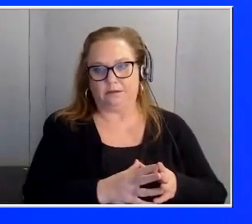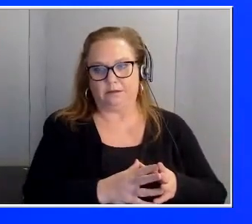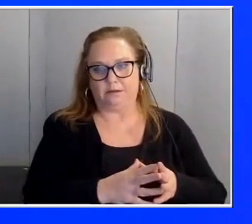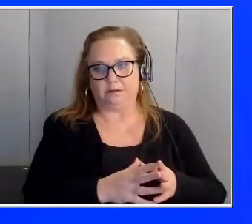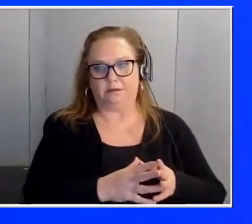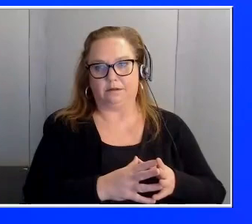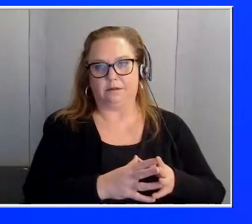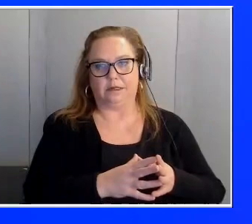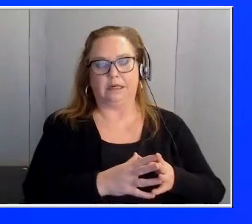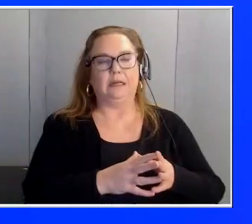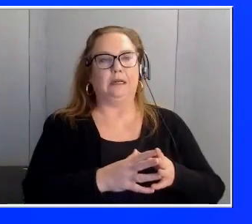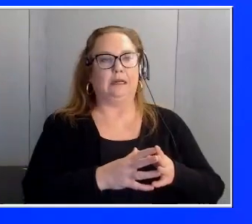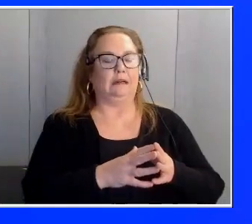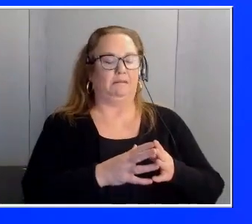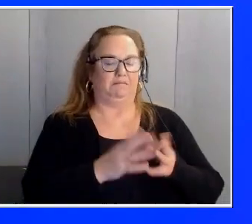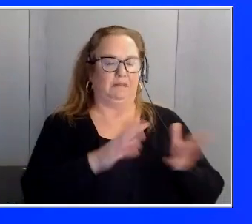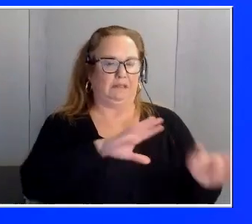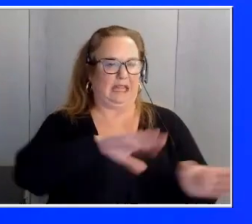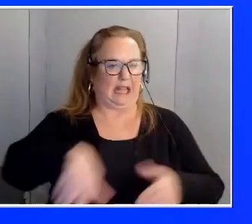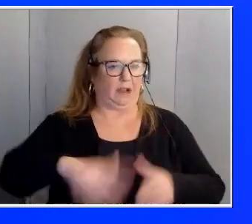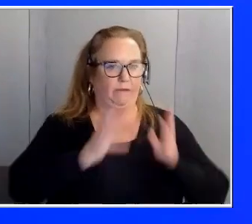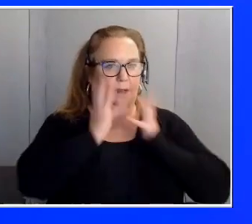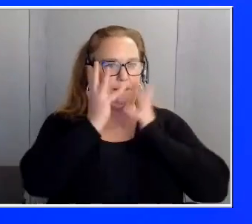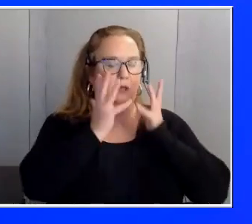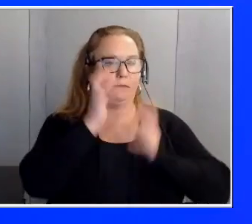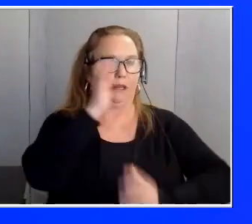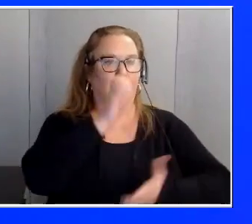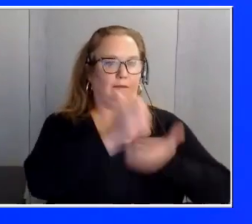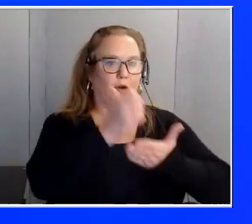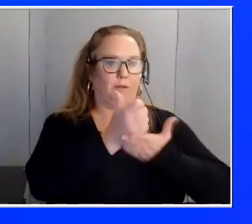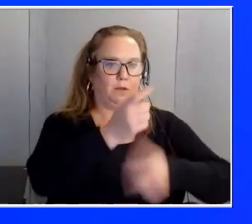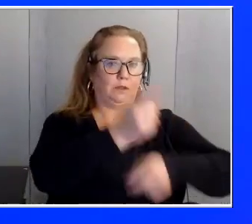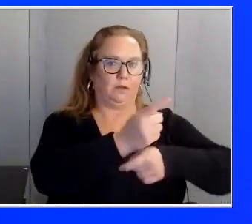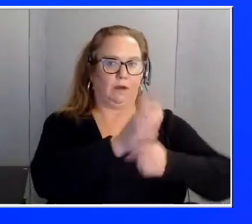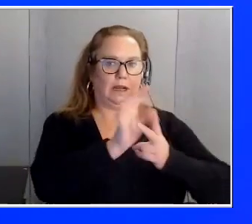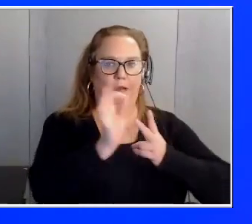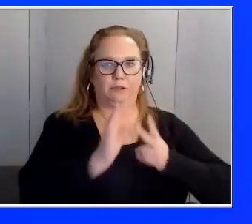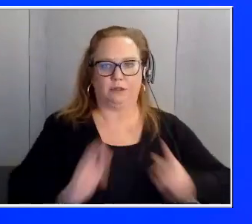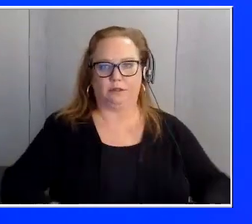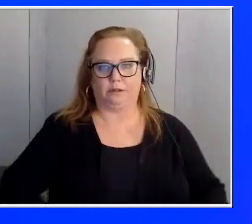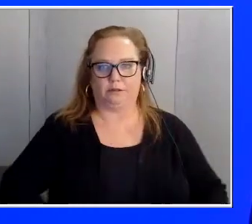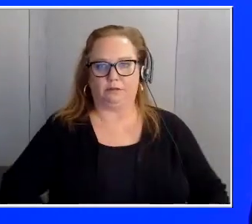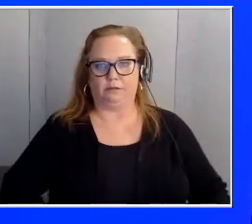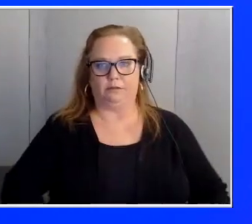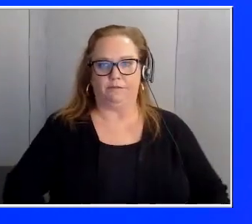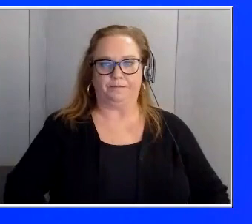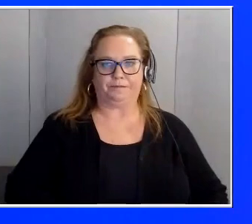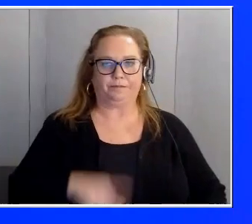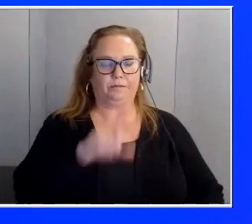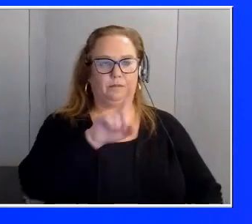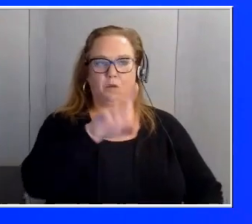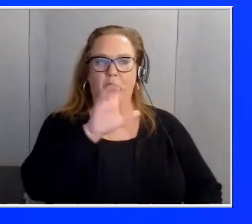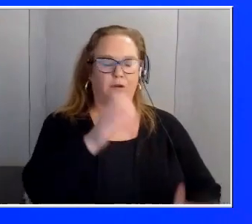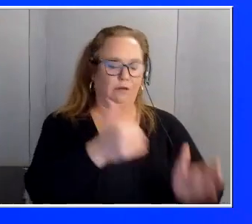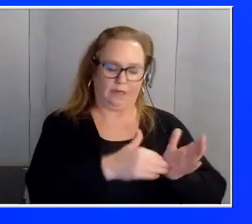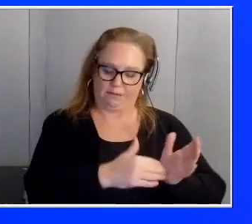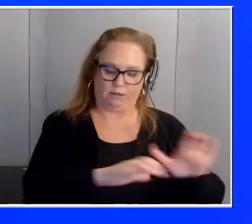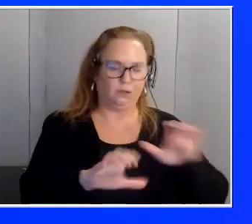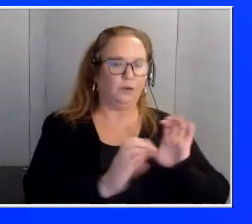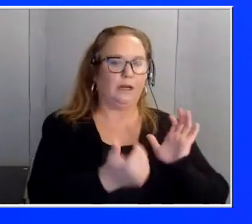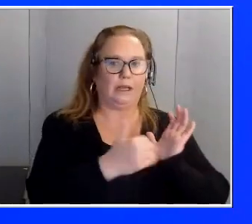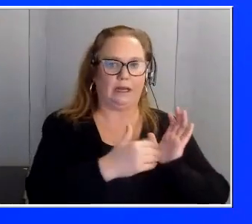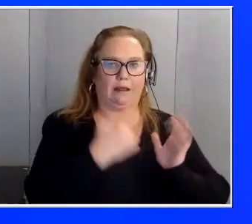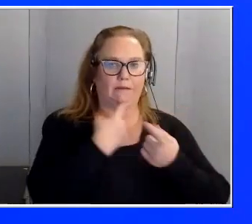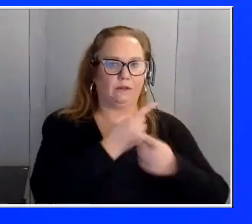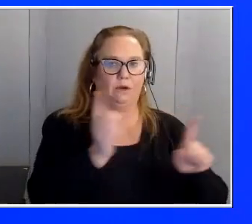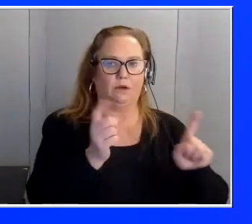getting over the embarrassment and seeking help was the right option to do. And I would do it 100 times over, and I have told everybody